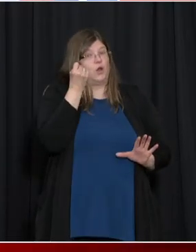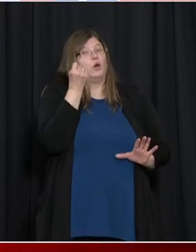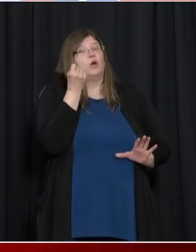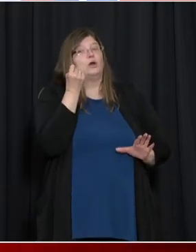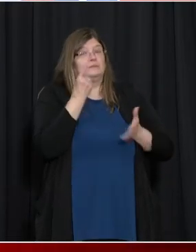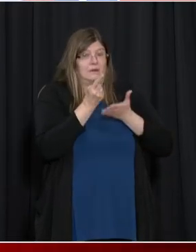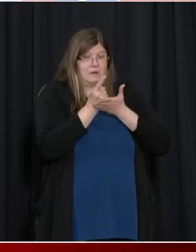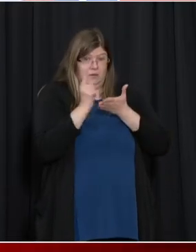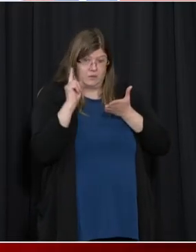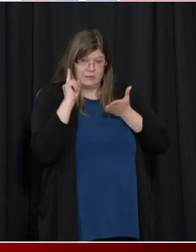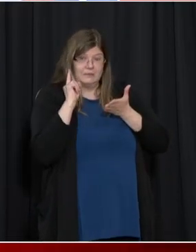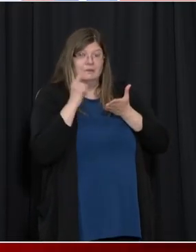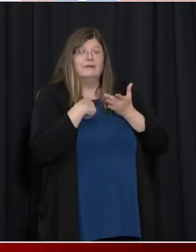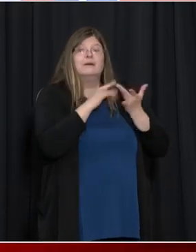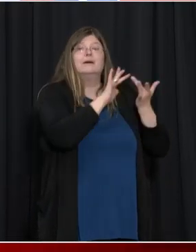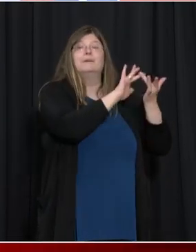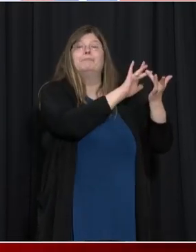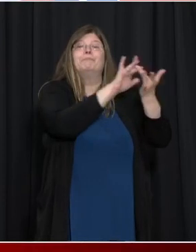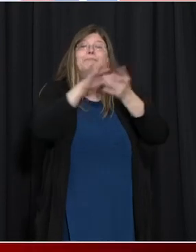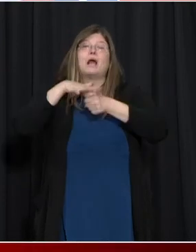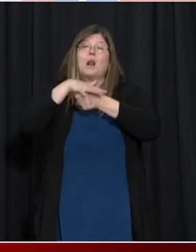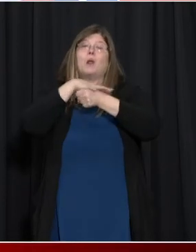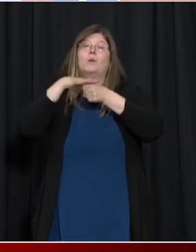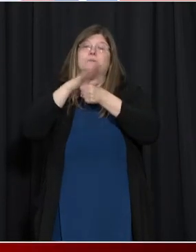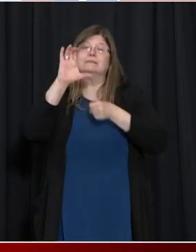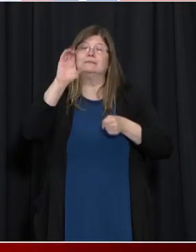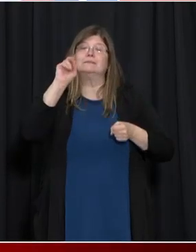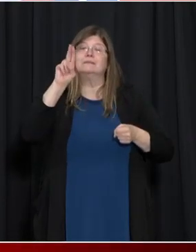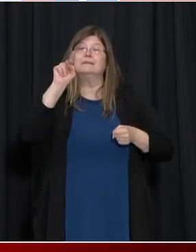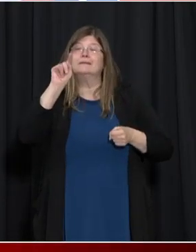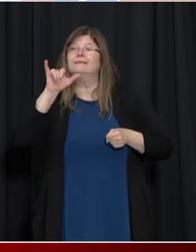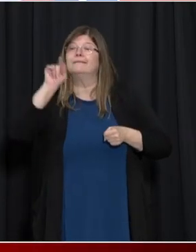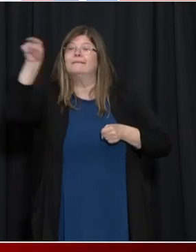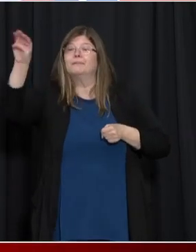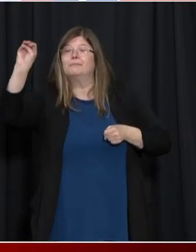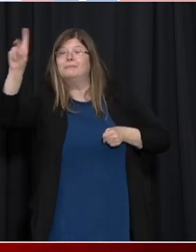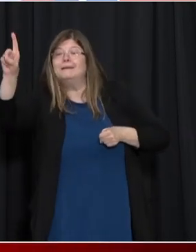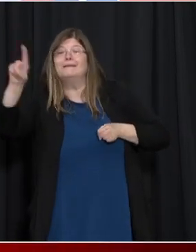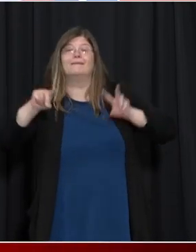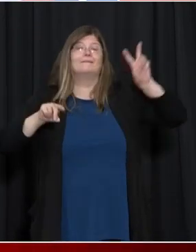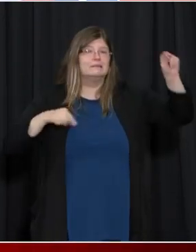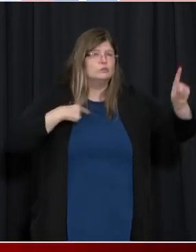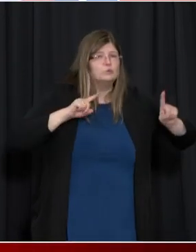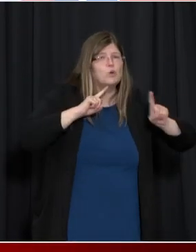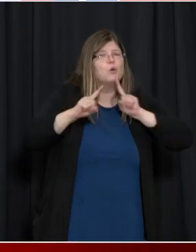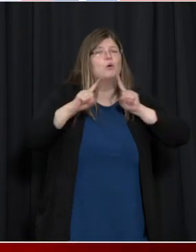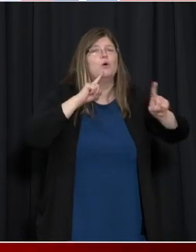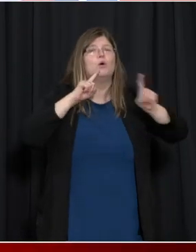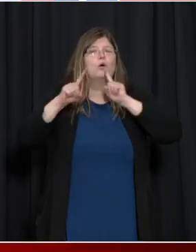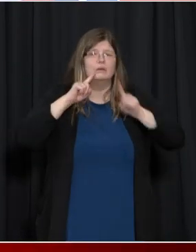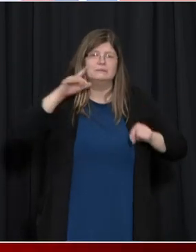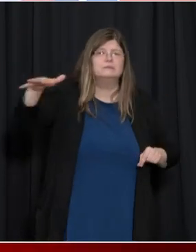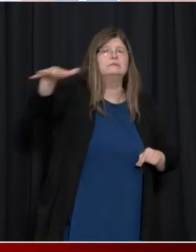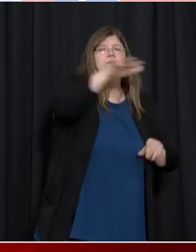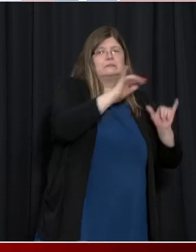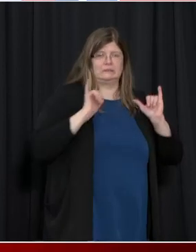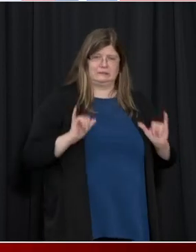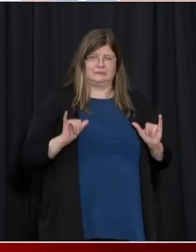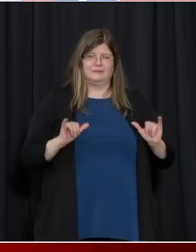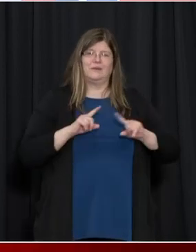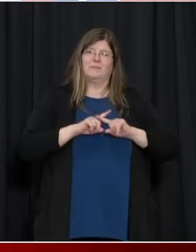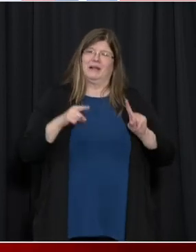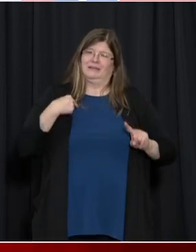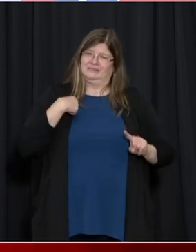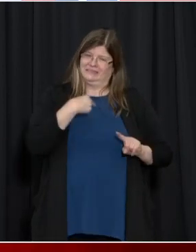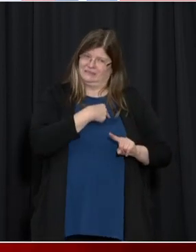that surround us in both Maryland and Virginia, and there are some differences in how we're